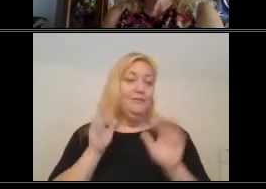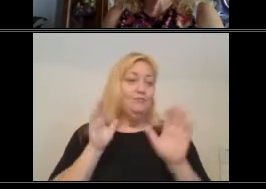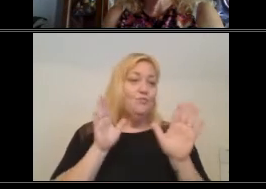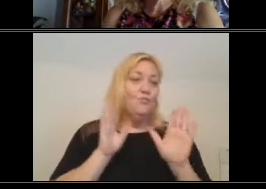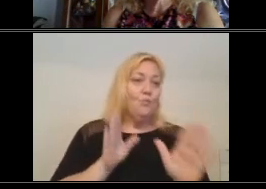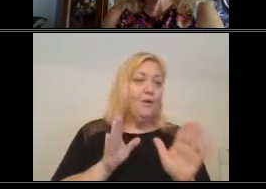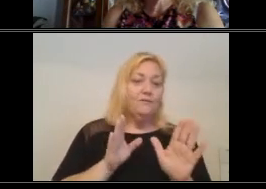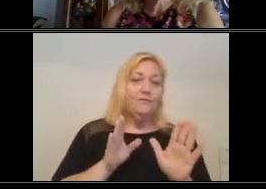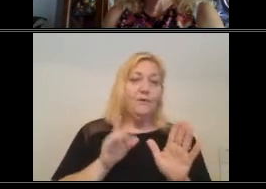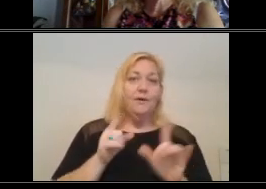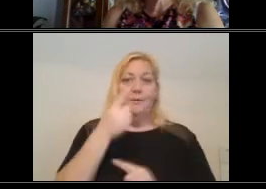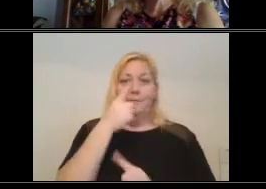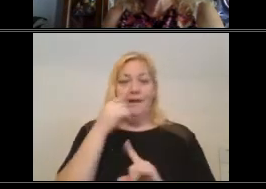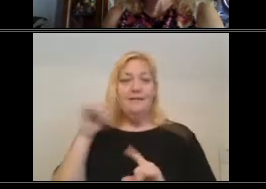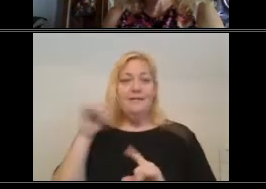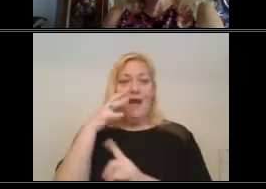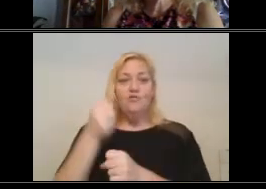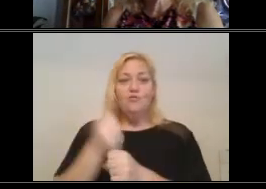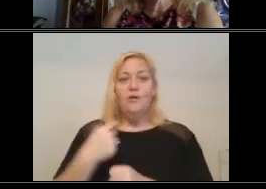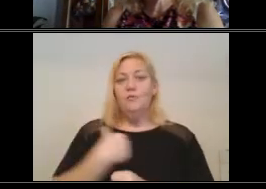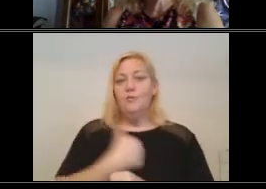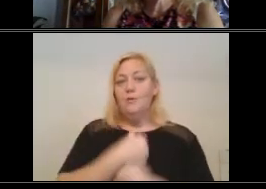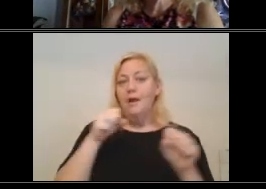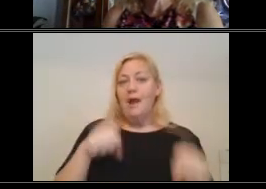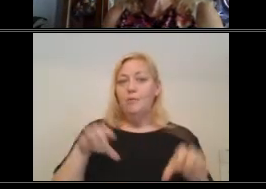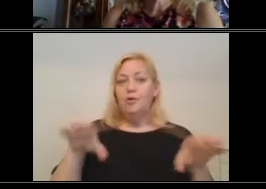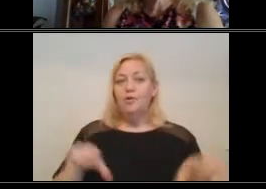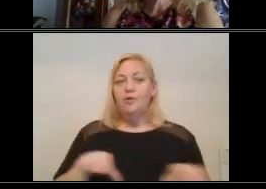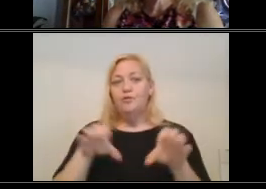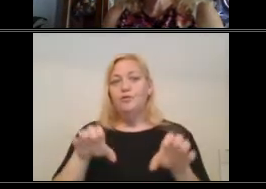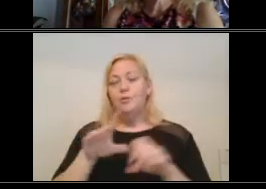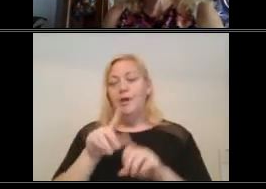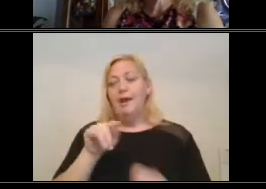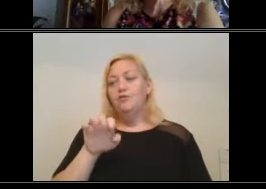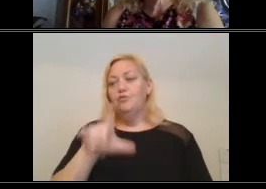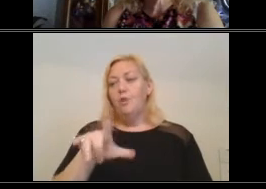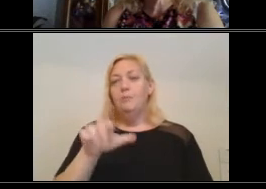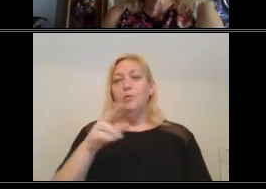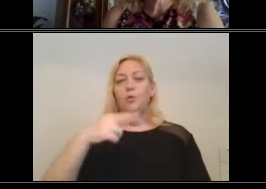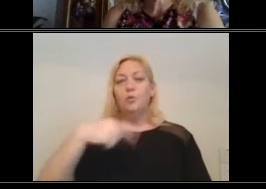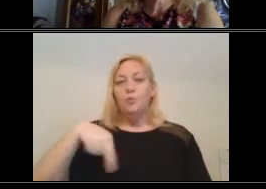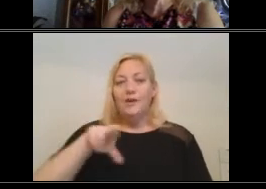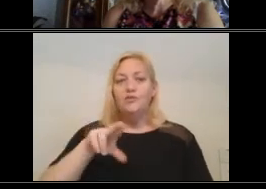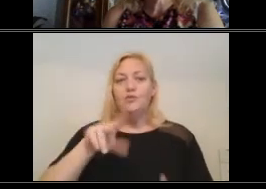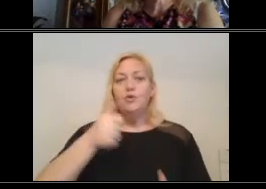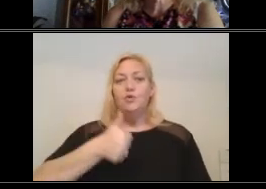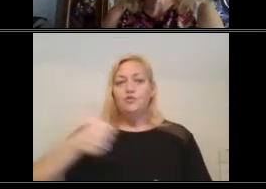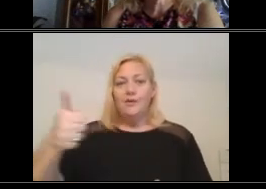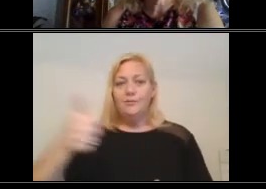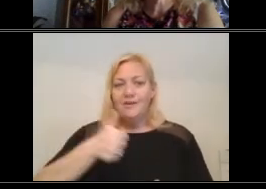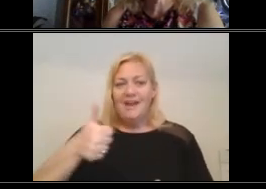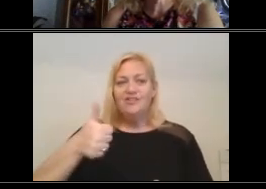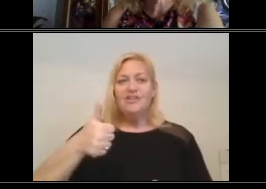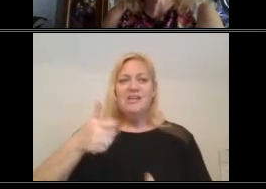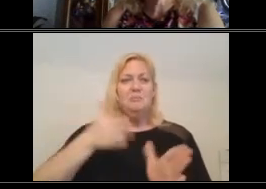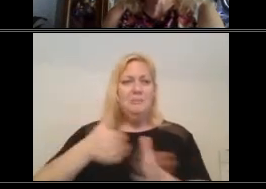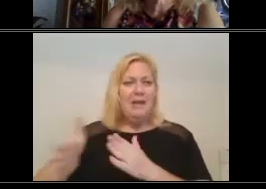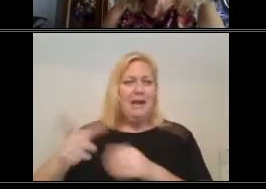do, because of that trust, we were able to do essentially a tribal regional transportation plan, a long range